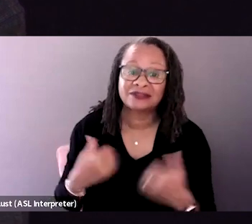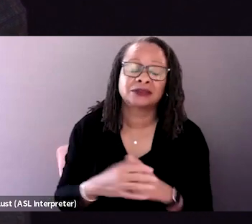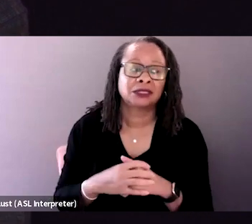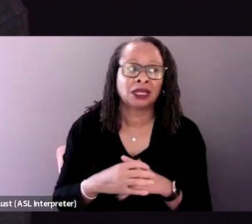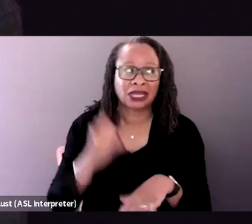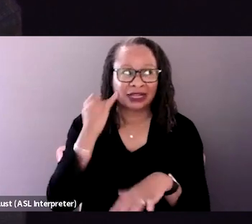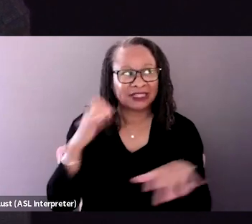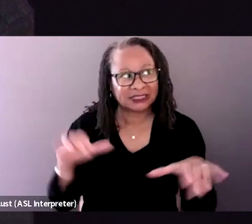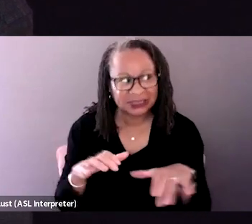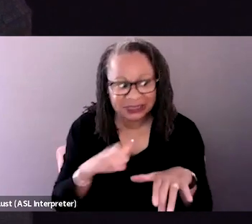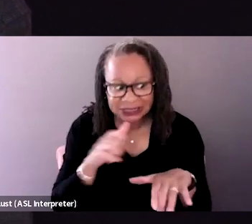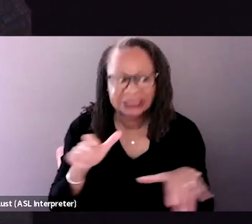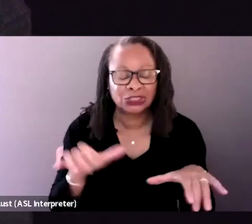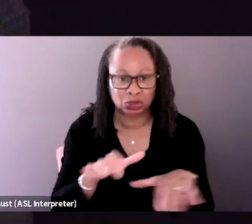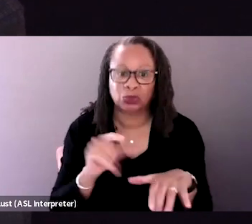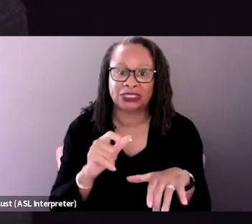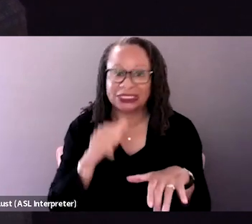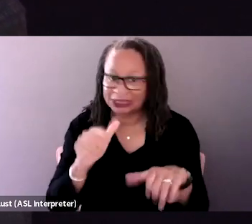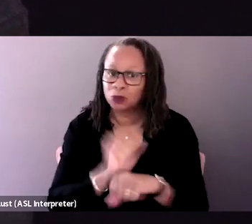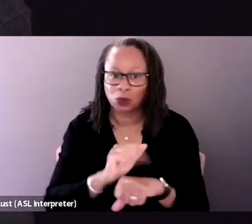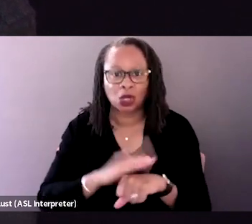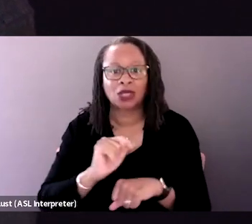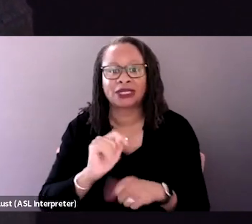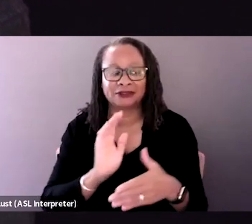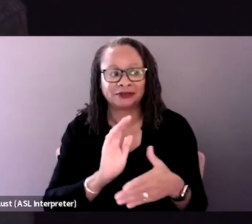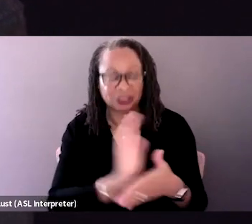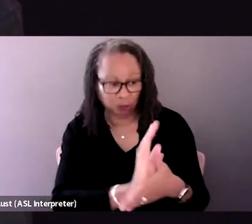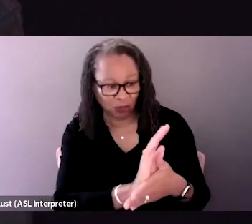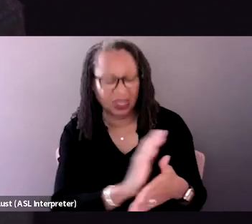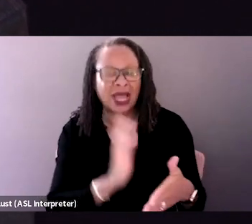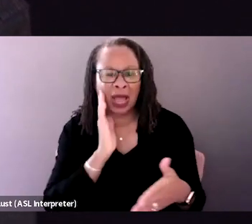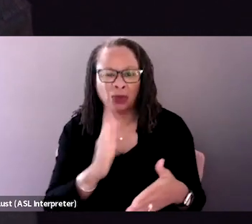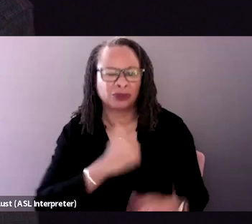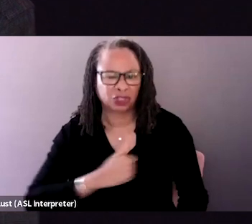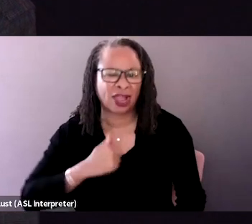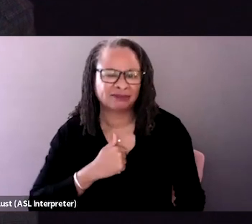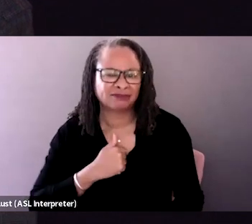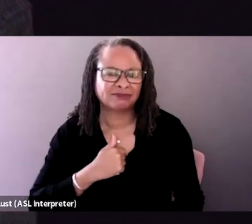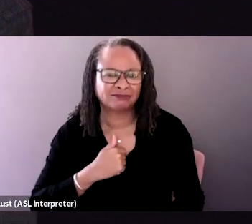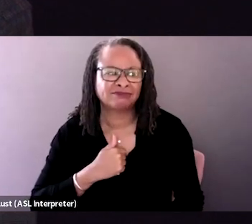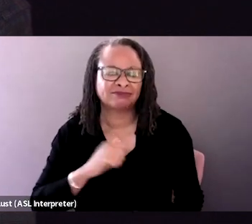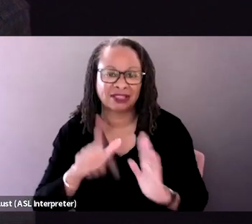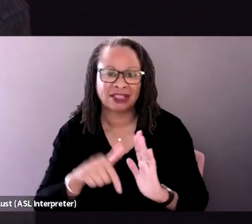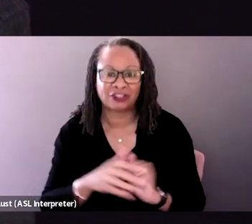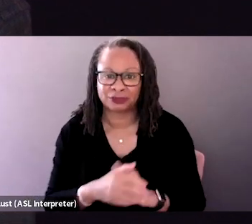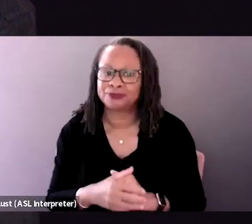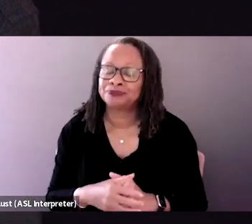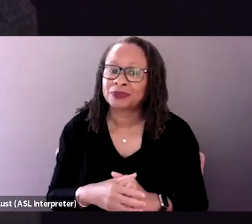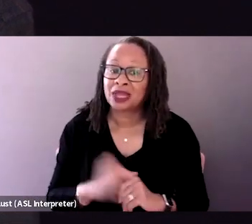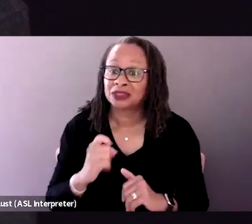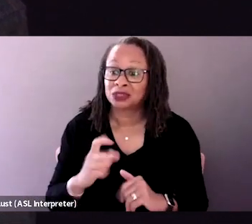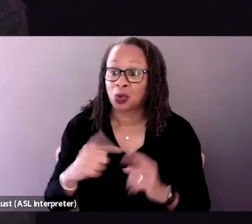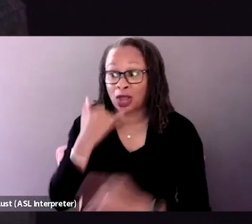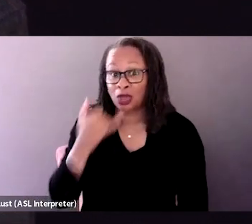didn't work on this, that I would come to regret it in some way, shape, or form. And so when I called them back, I said,